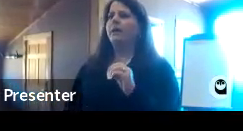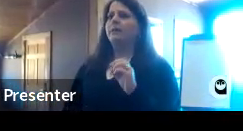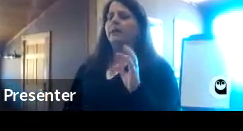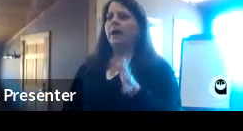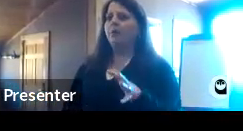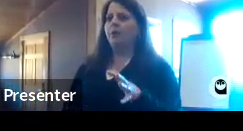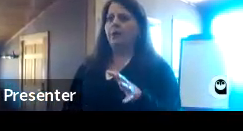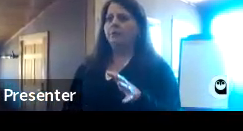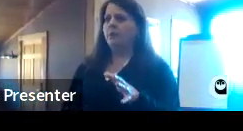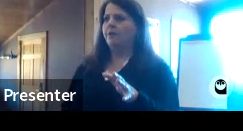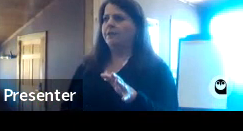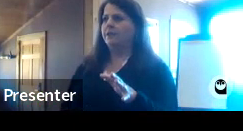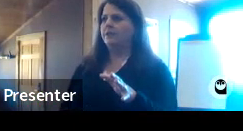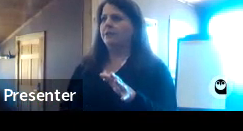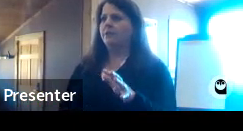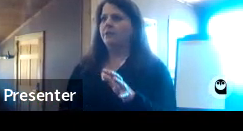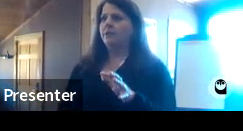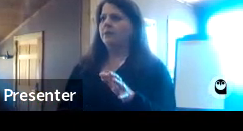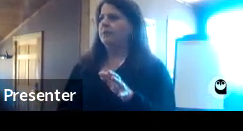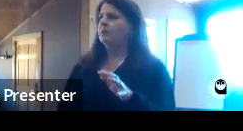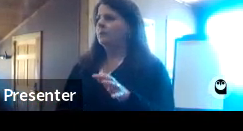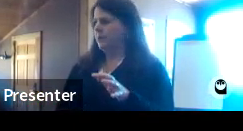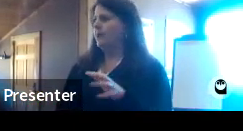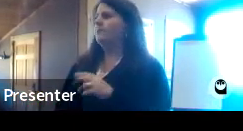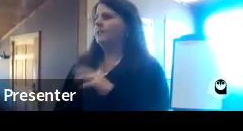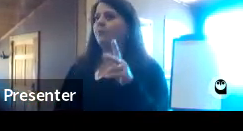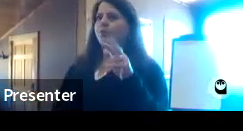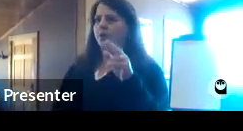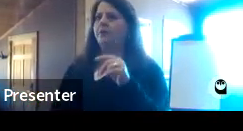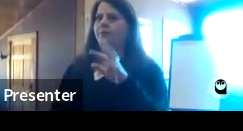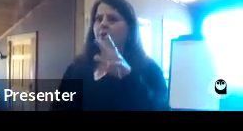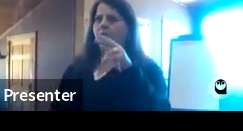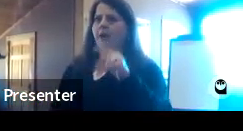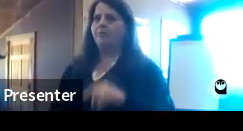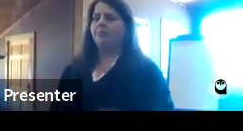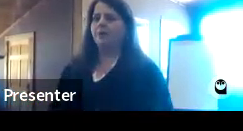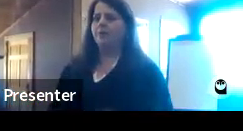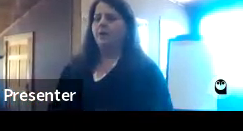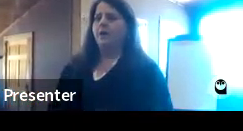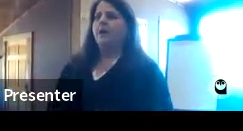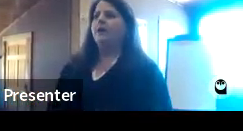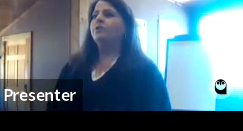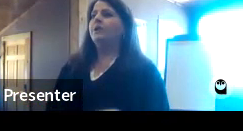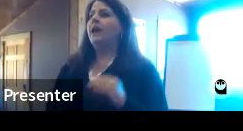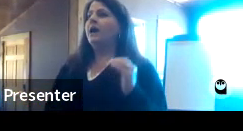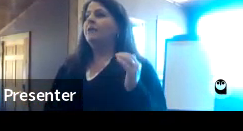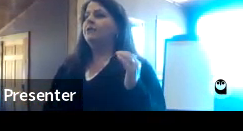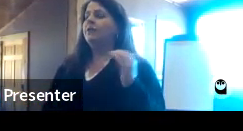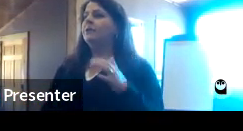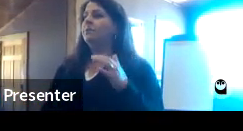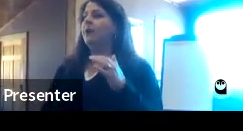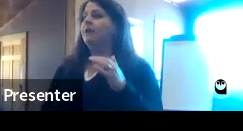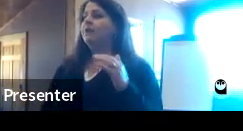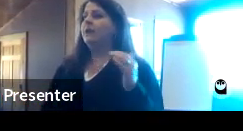are in county offices? Okay, some of you are in overlap of both. Do we